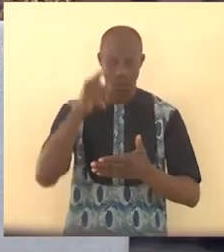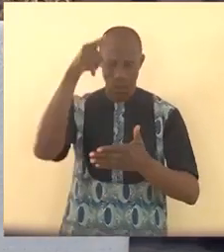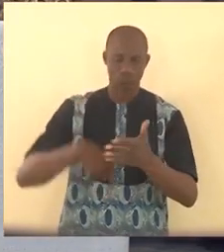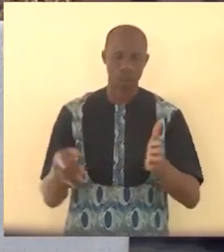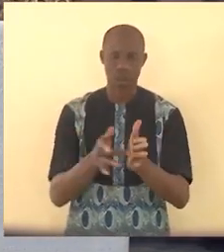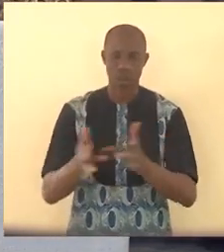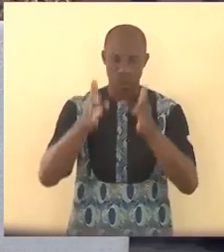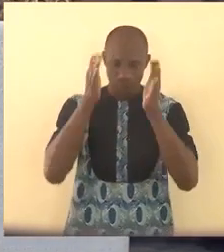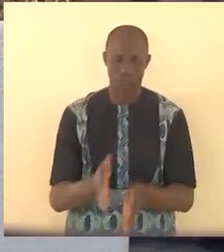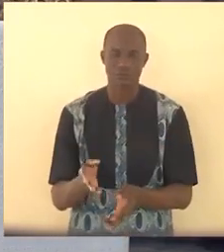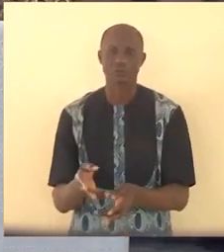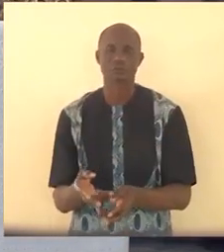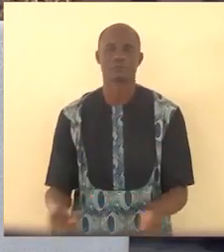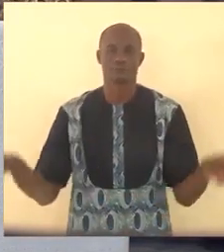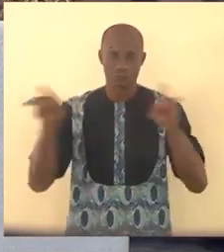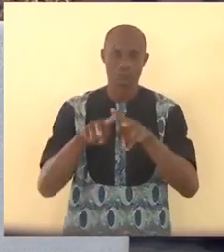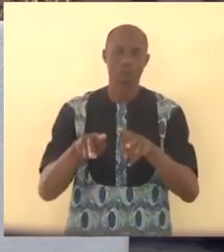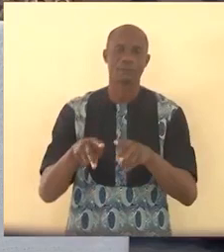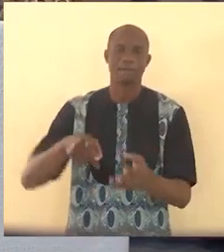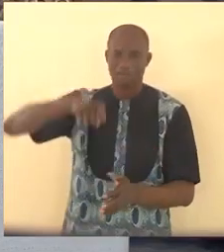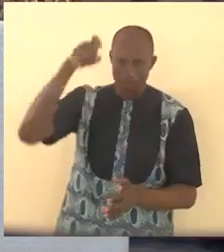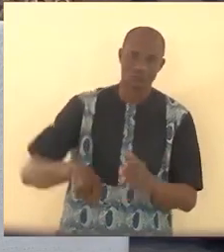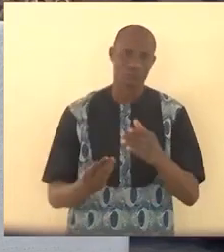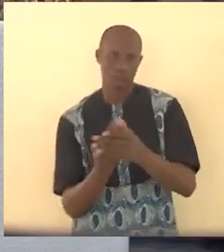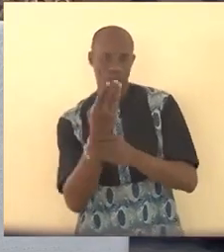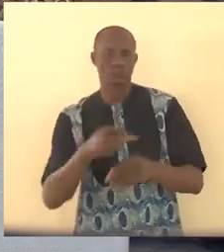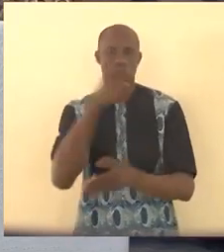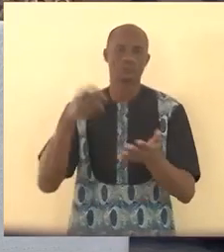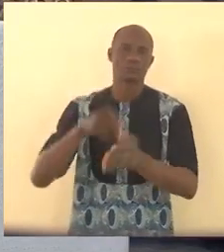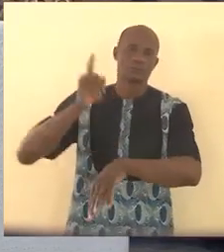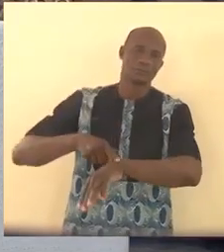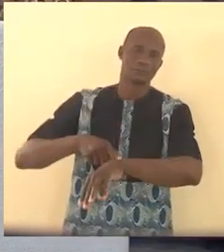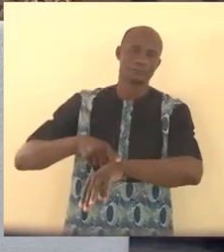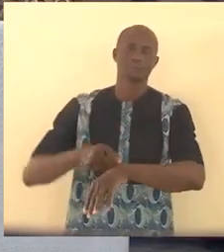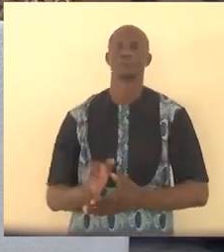What Christian virtues must we cultivate at this time?